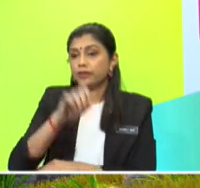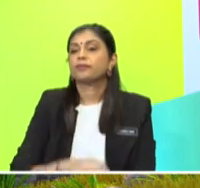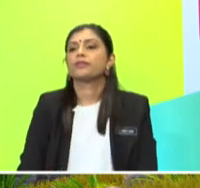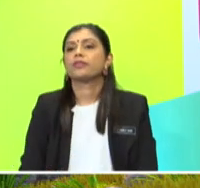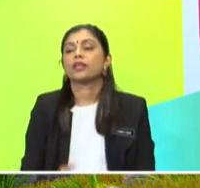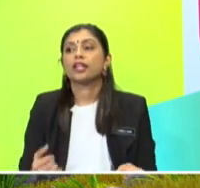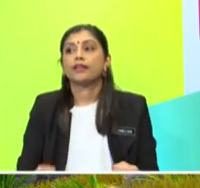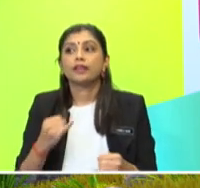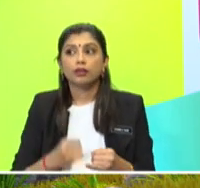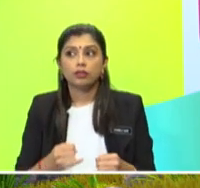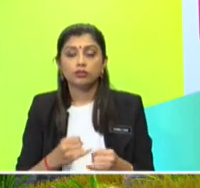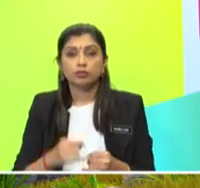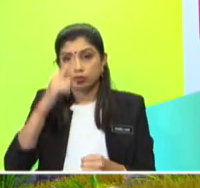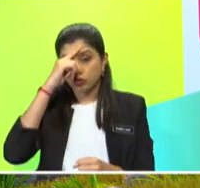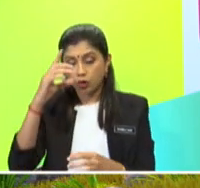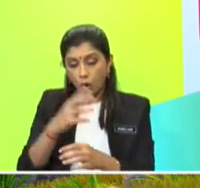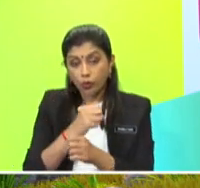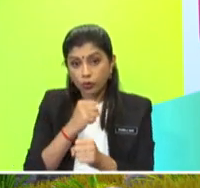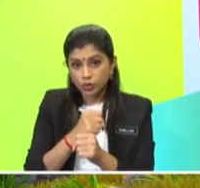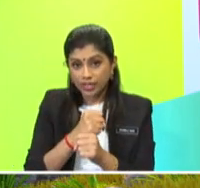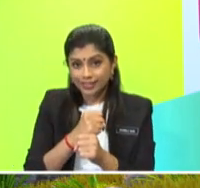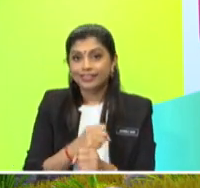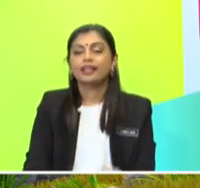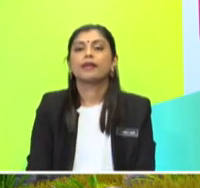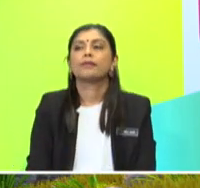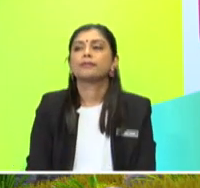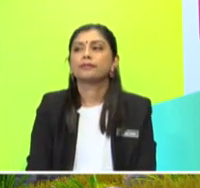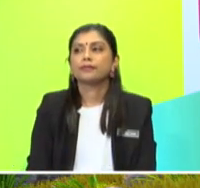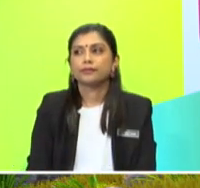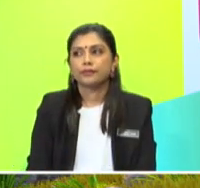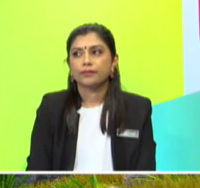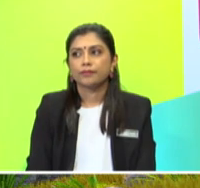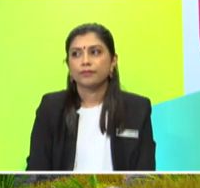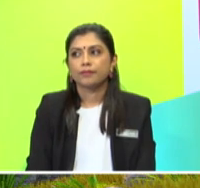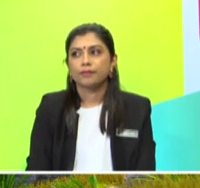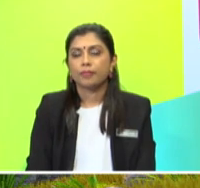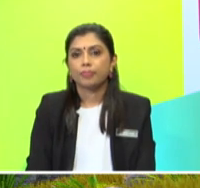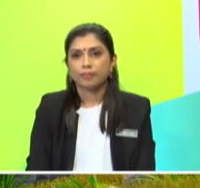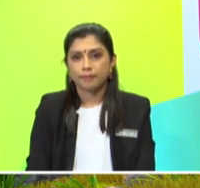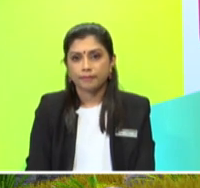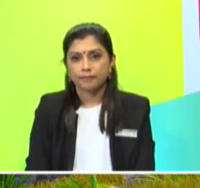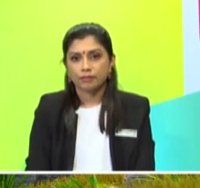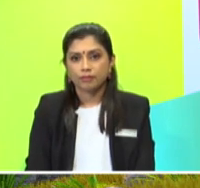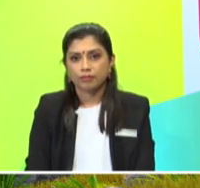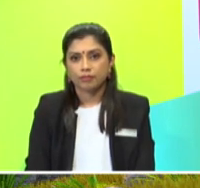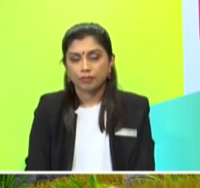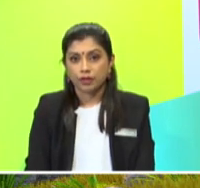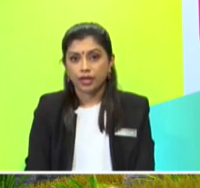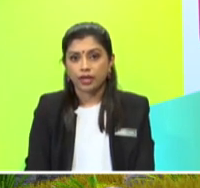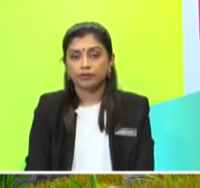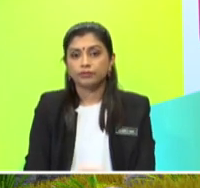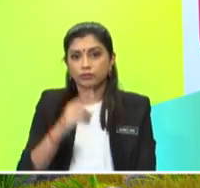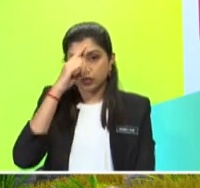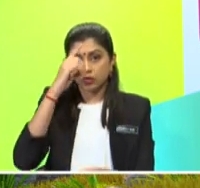conclusion. So girls and boys, as you know, conclusion will be so what of your color one.